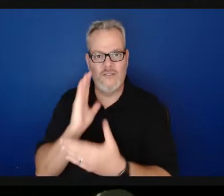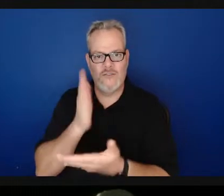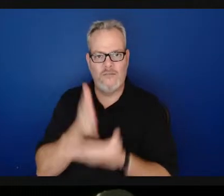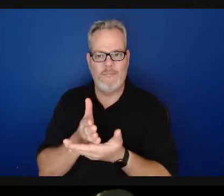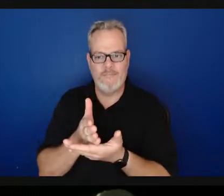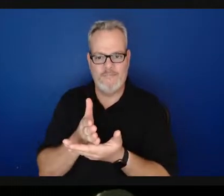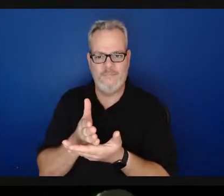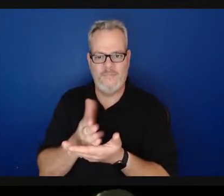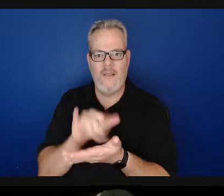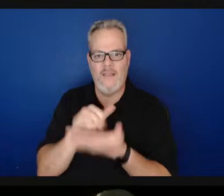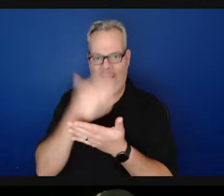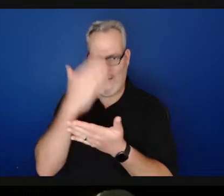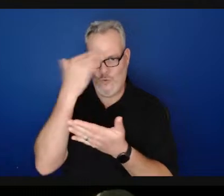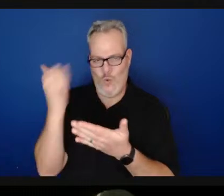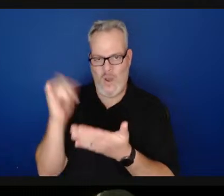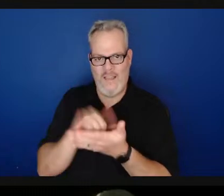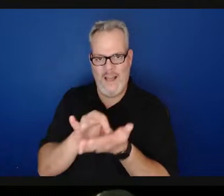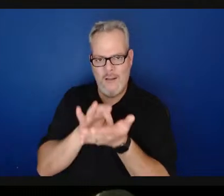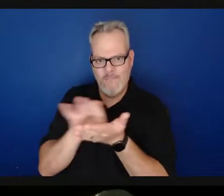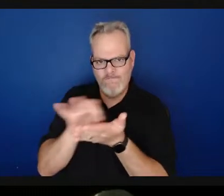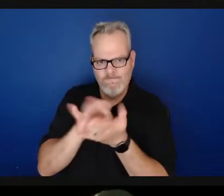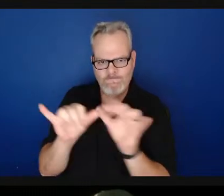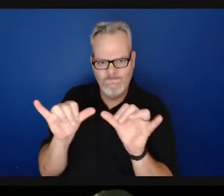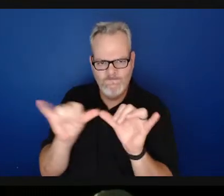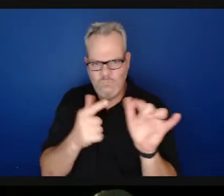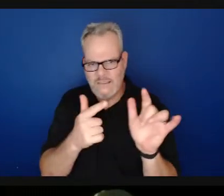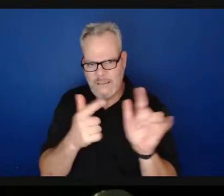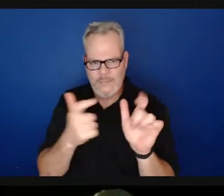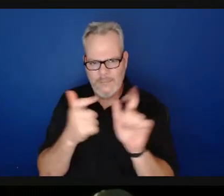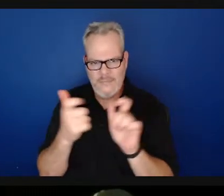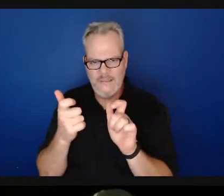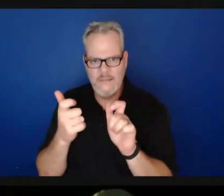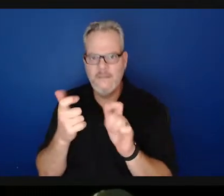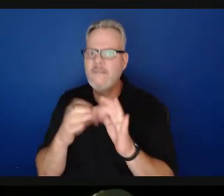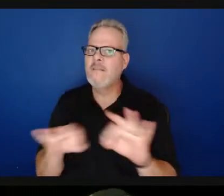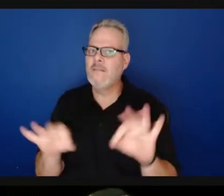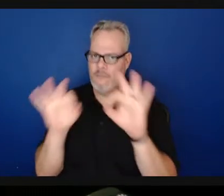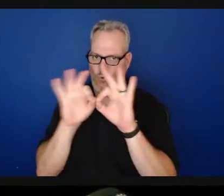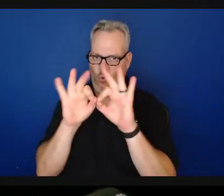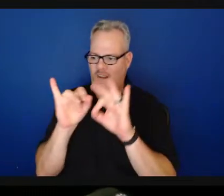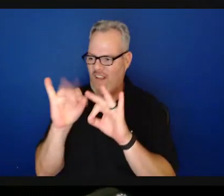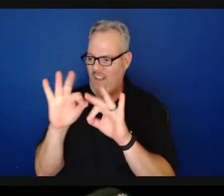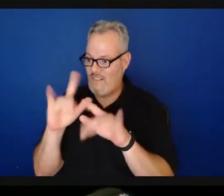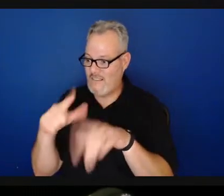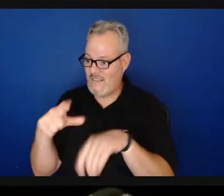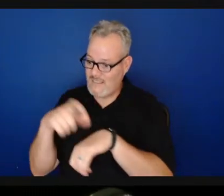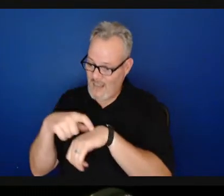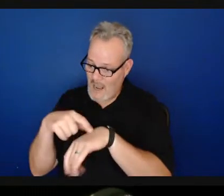rate matters. It can make it take longer or not so long if it's a little bit steeper there.